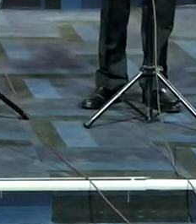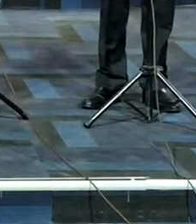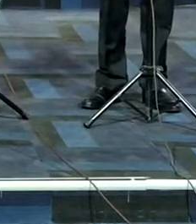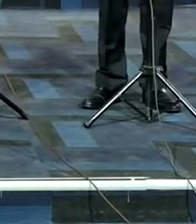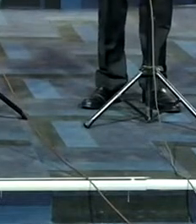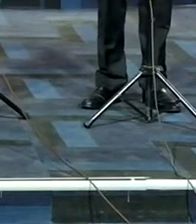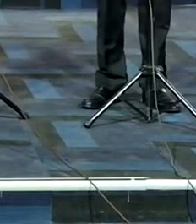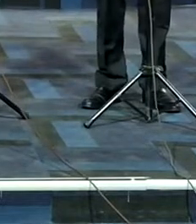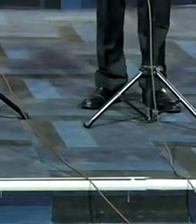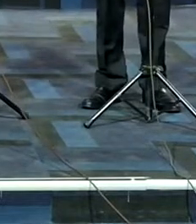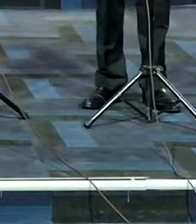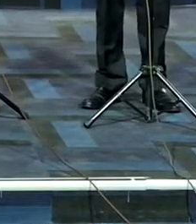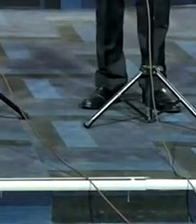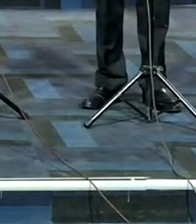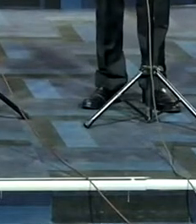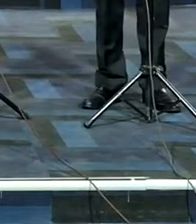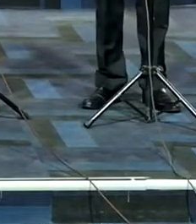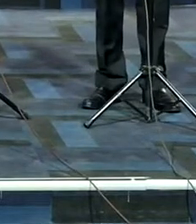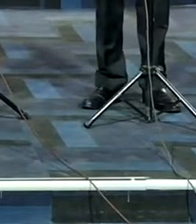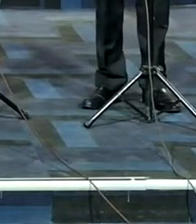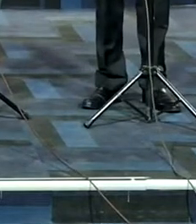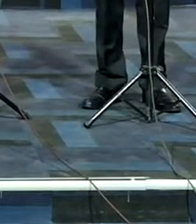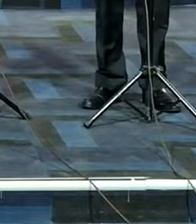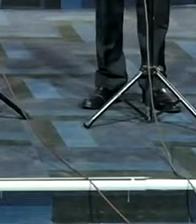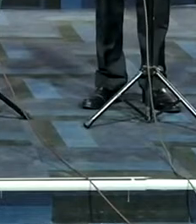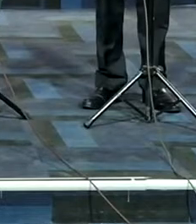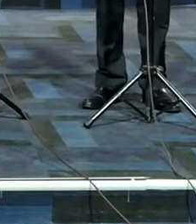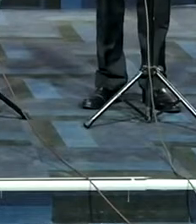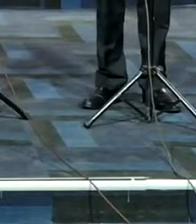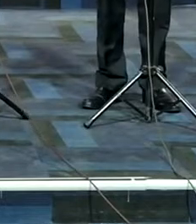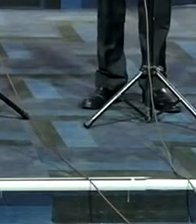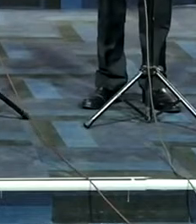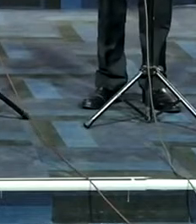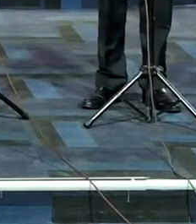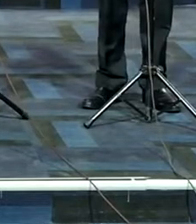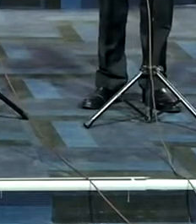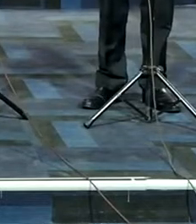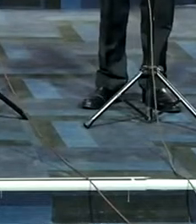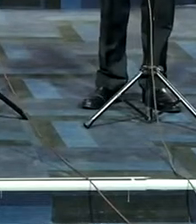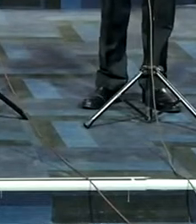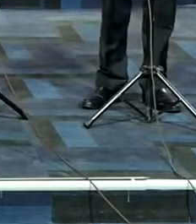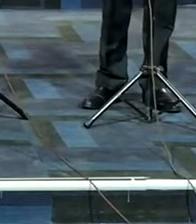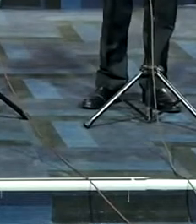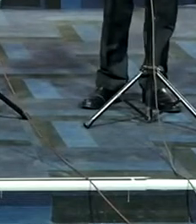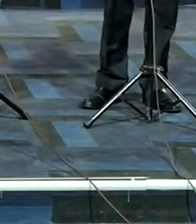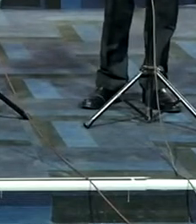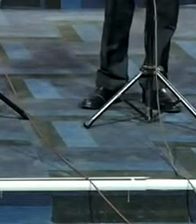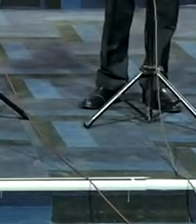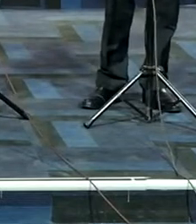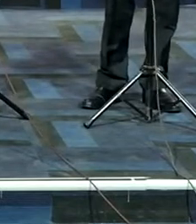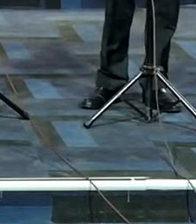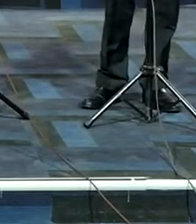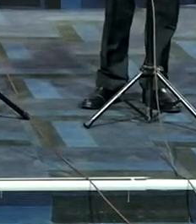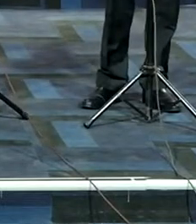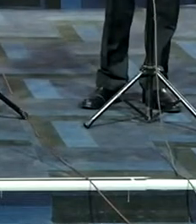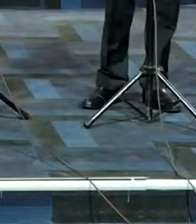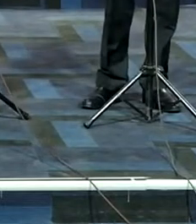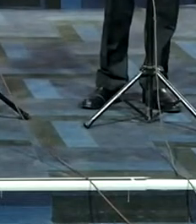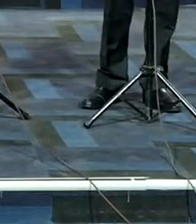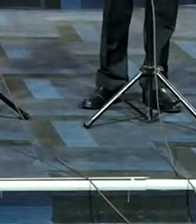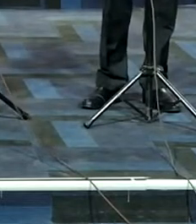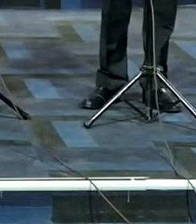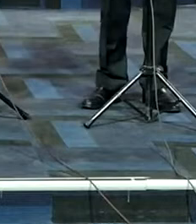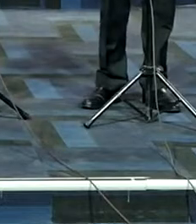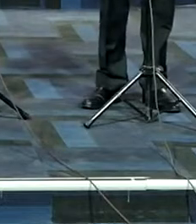smiling fair on every side. Time doth softly,